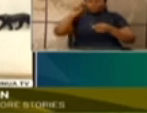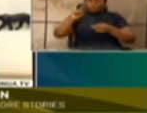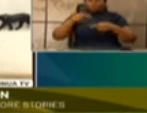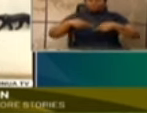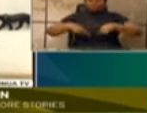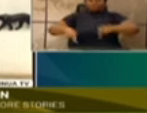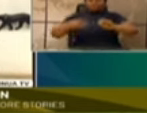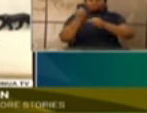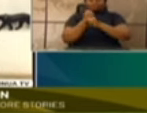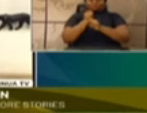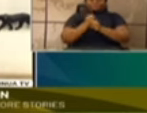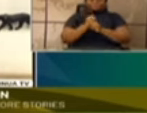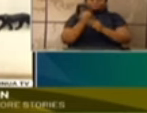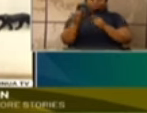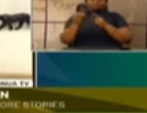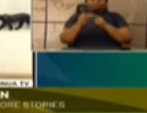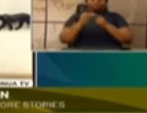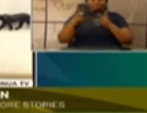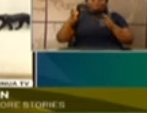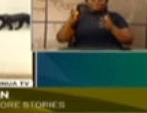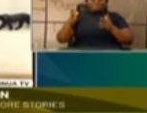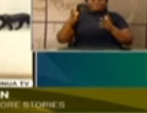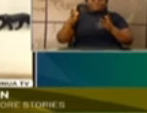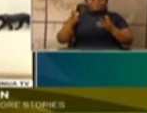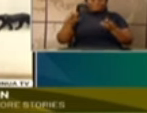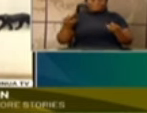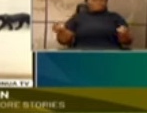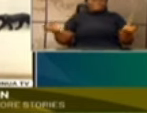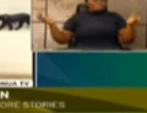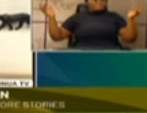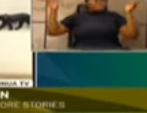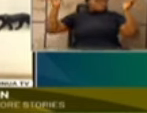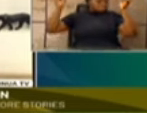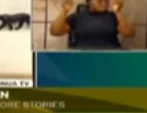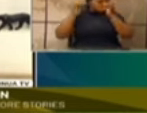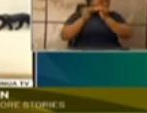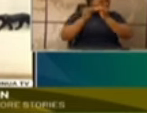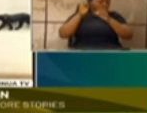Edo su empre num in Germany.